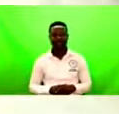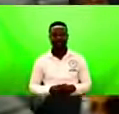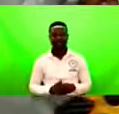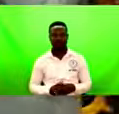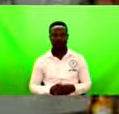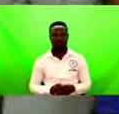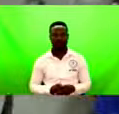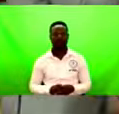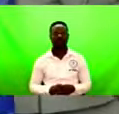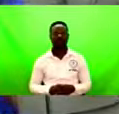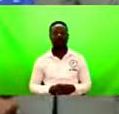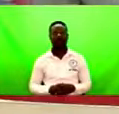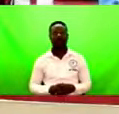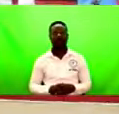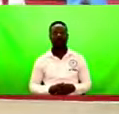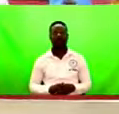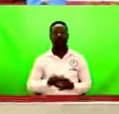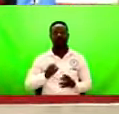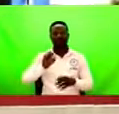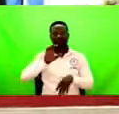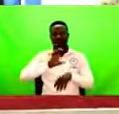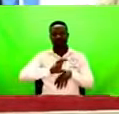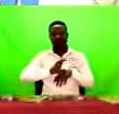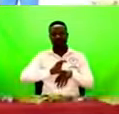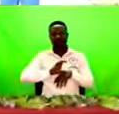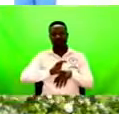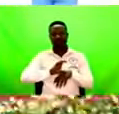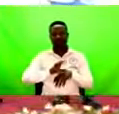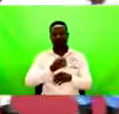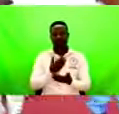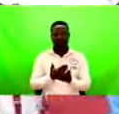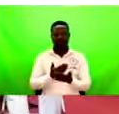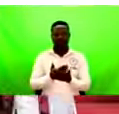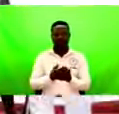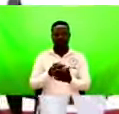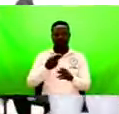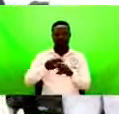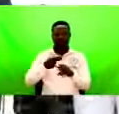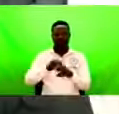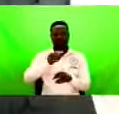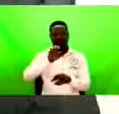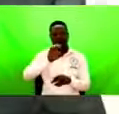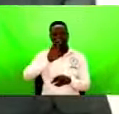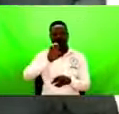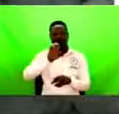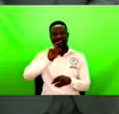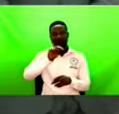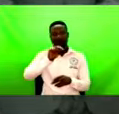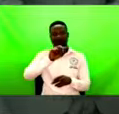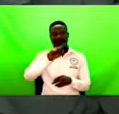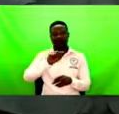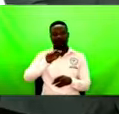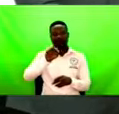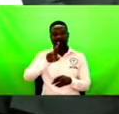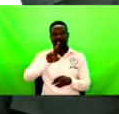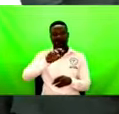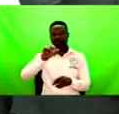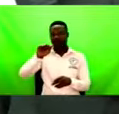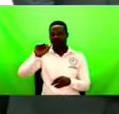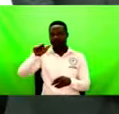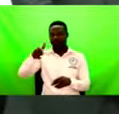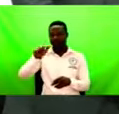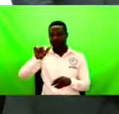The E-Church man is Ebenezer Japon, not Ebenezer Crunchy. He is Ebenezer Ejapon.